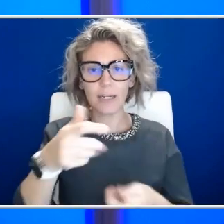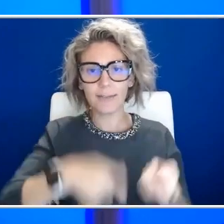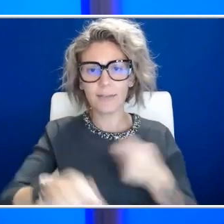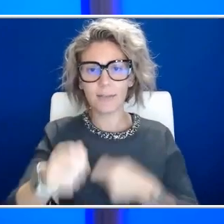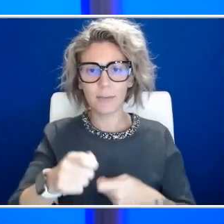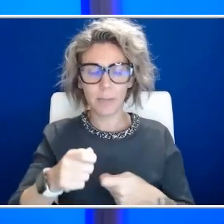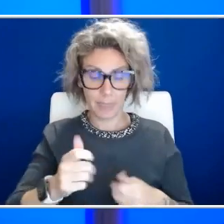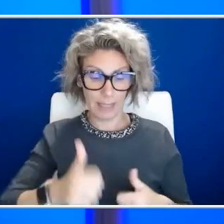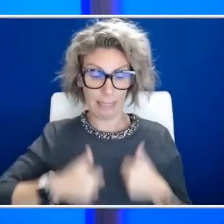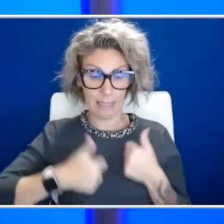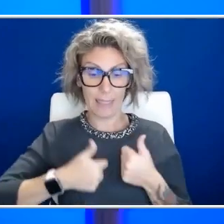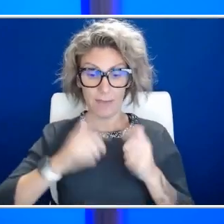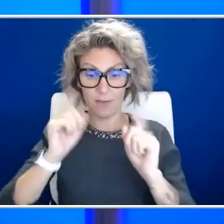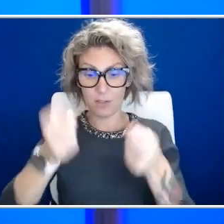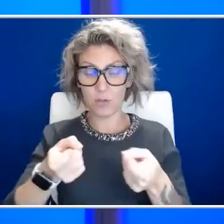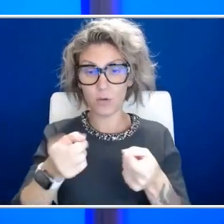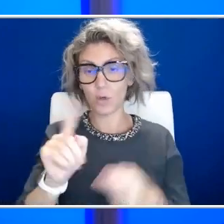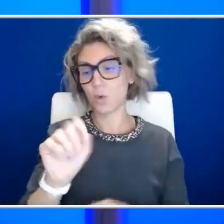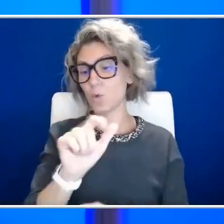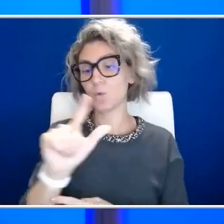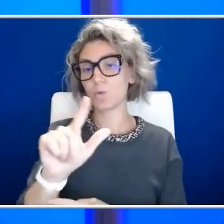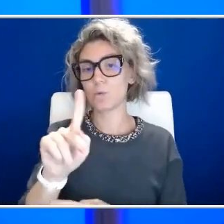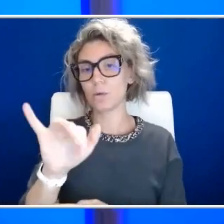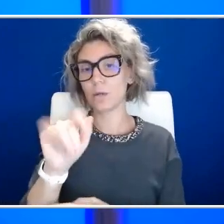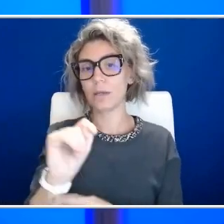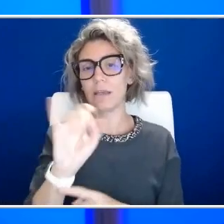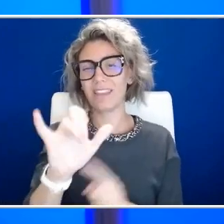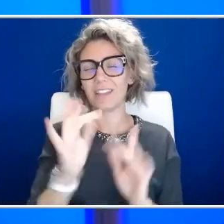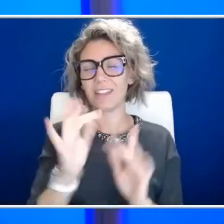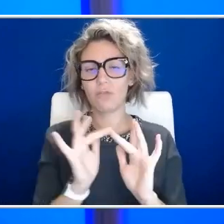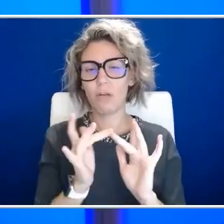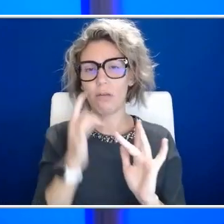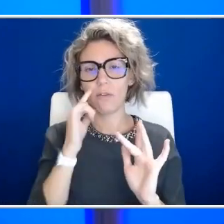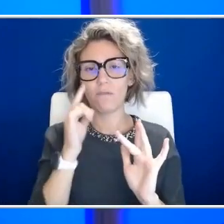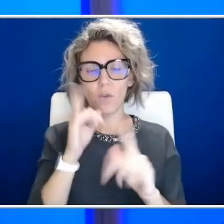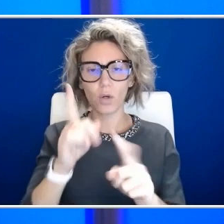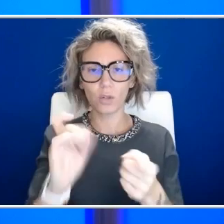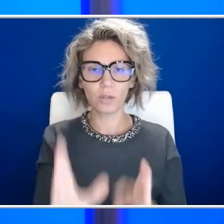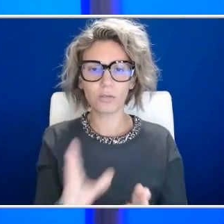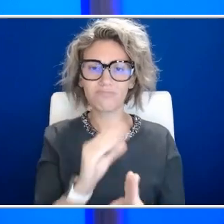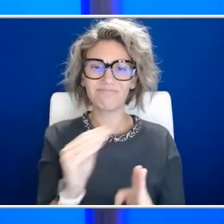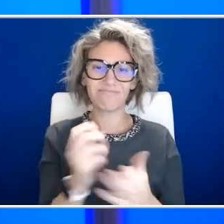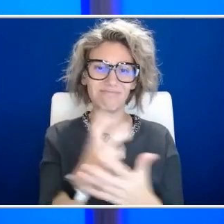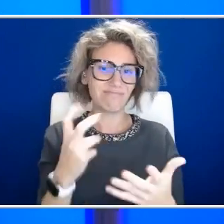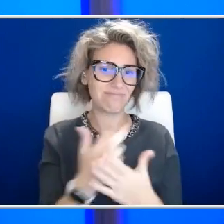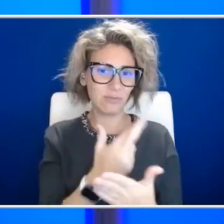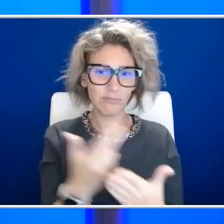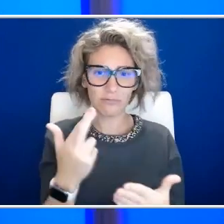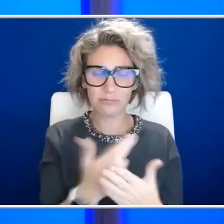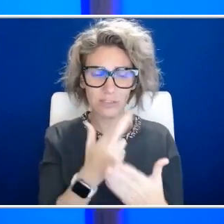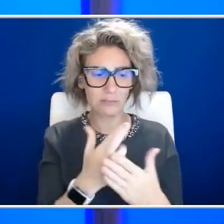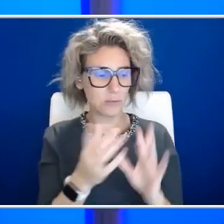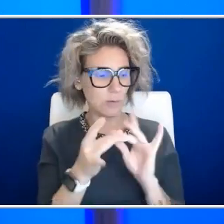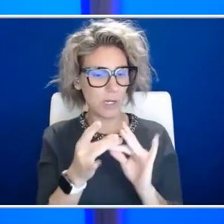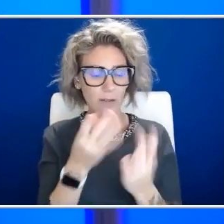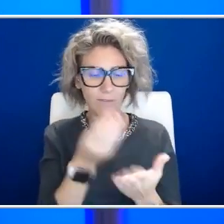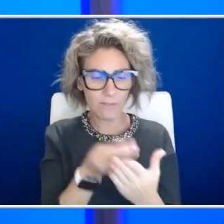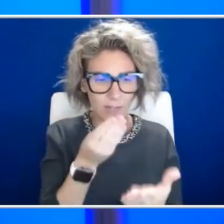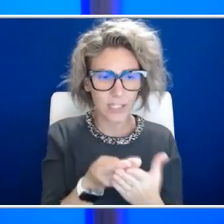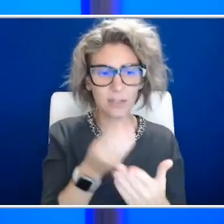Donor Toolkit, which is available online for donors. And there's a lot of resources about financial stuff